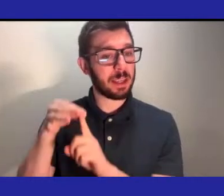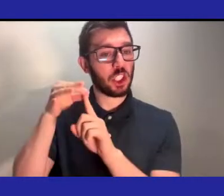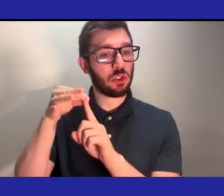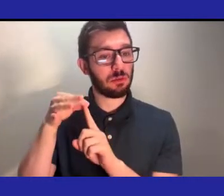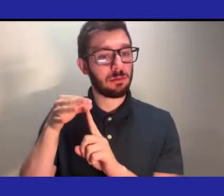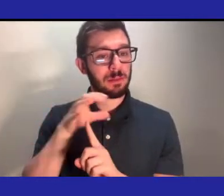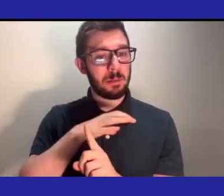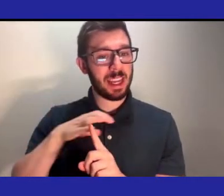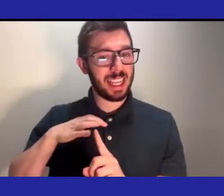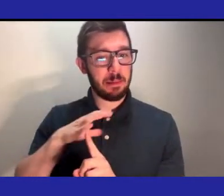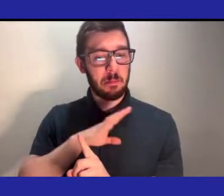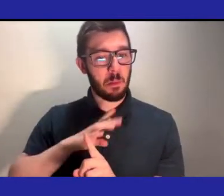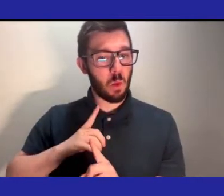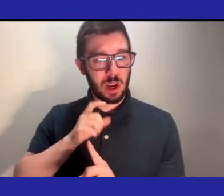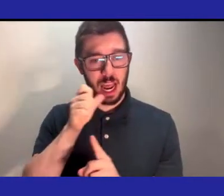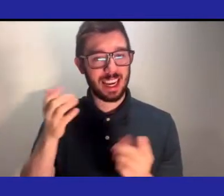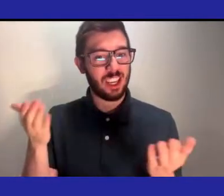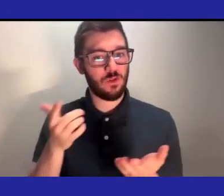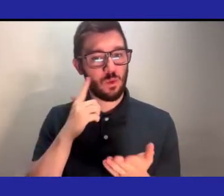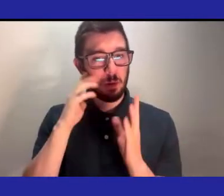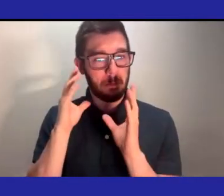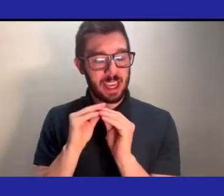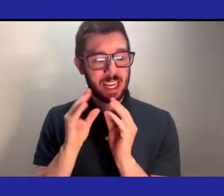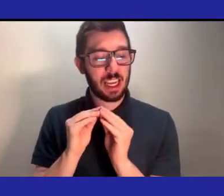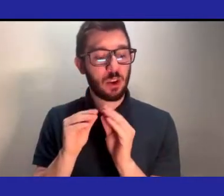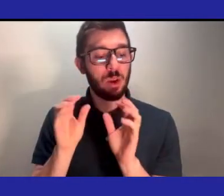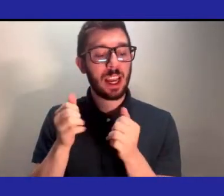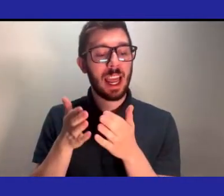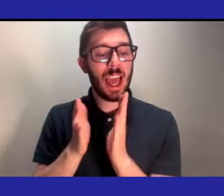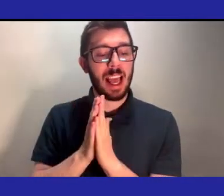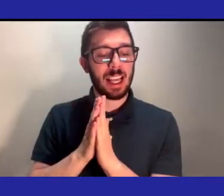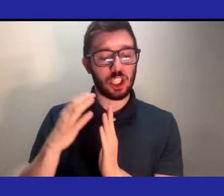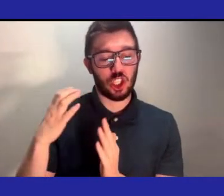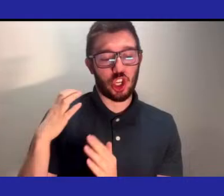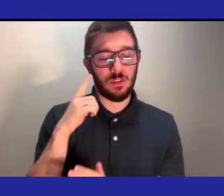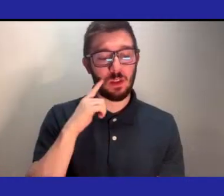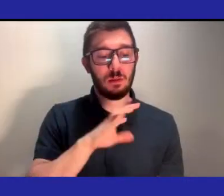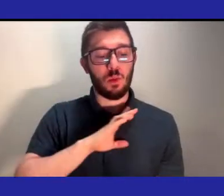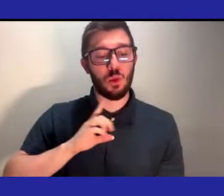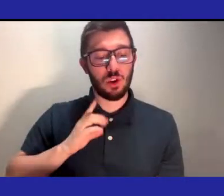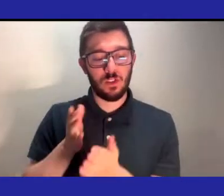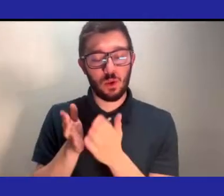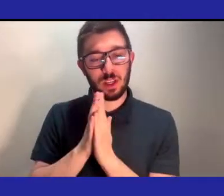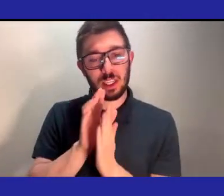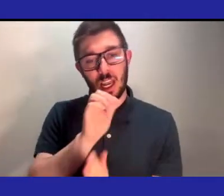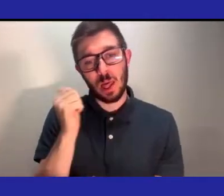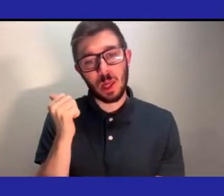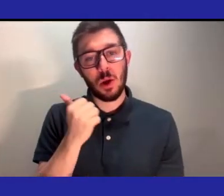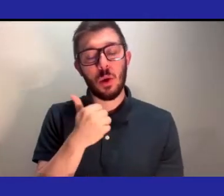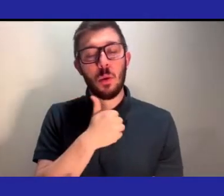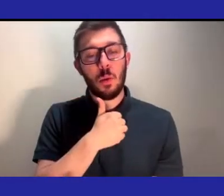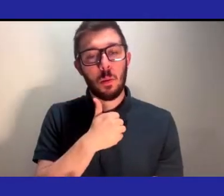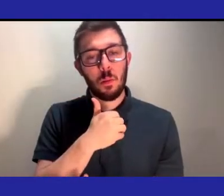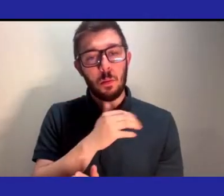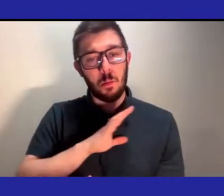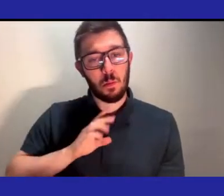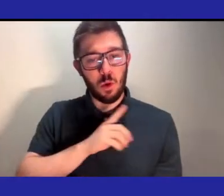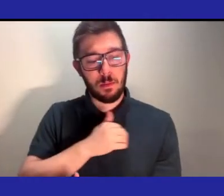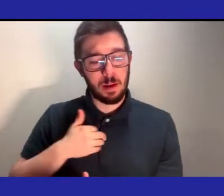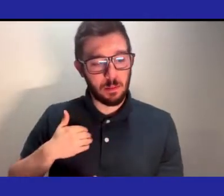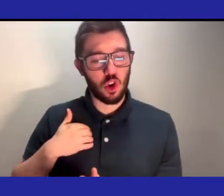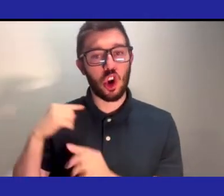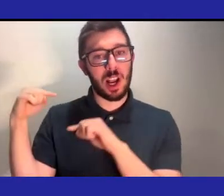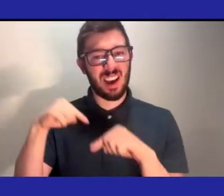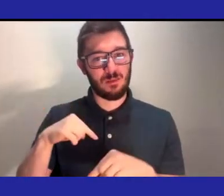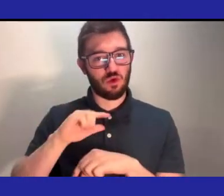Present for the meeting, the member may ask the chair of the board to request that another board member, not a member of that committee, attend the scheduled meeting and